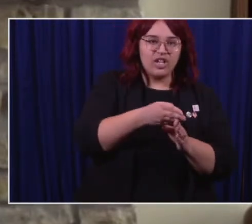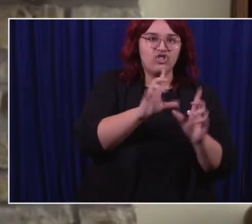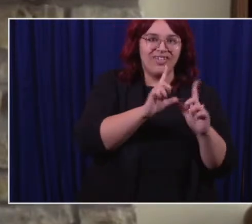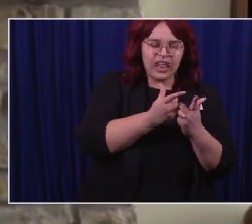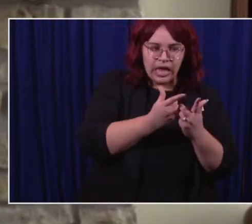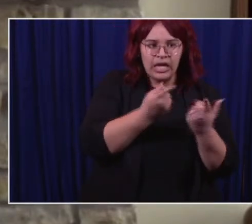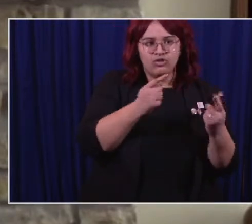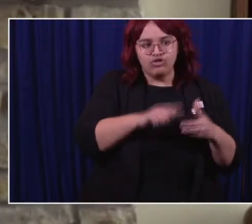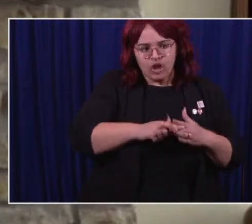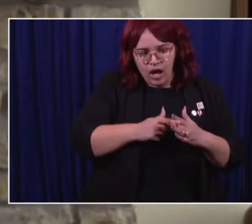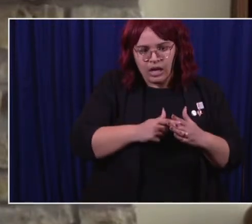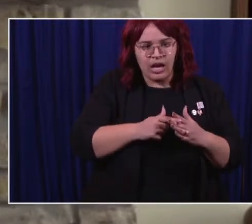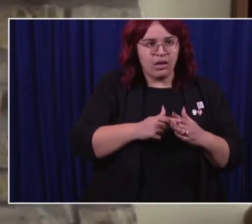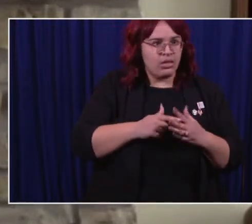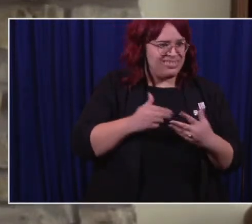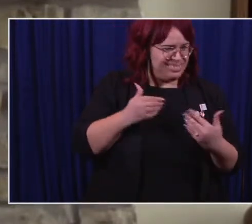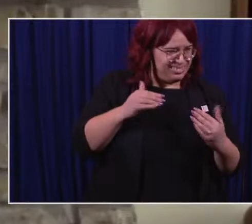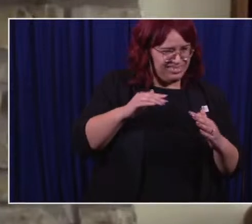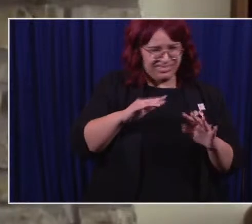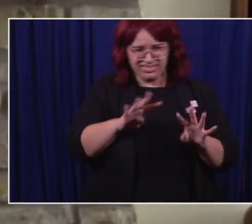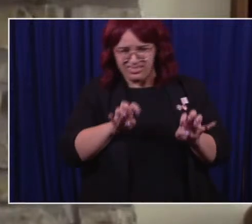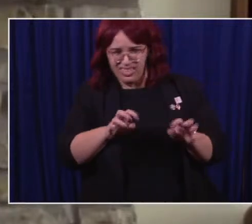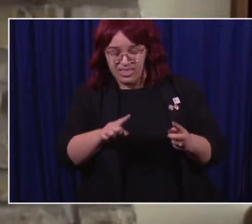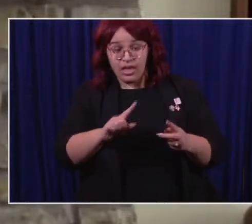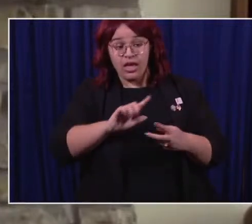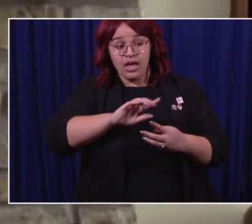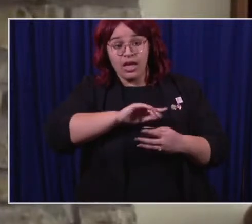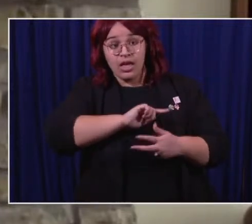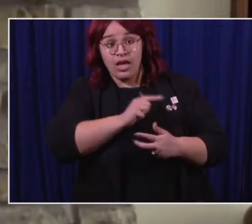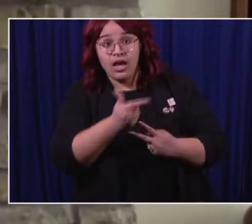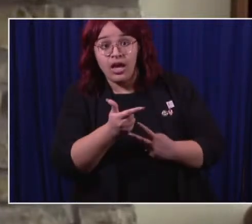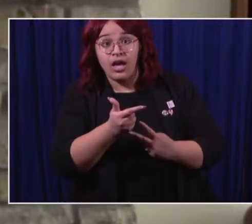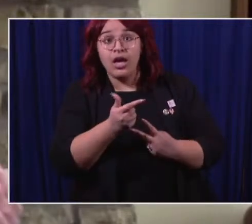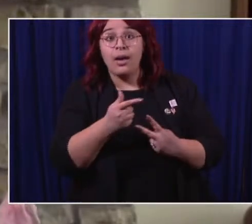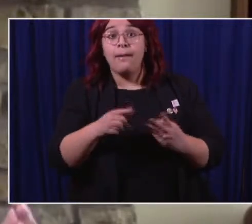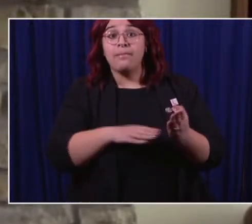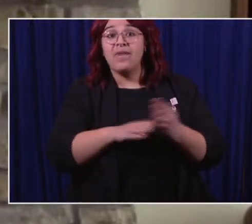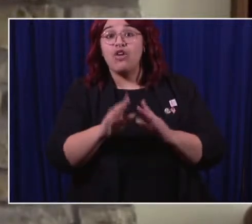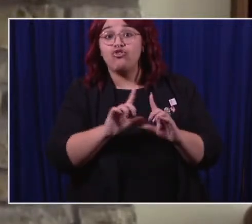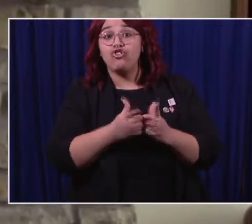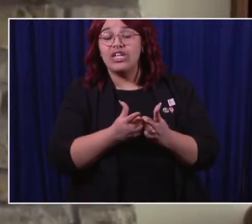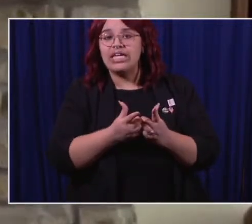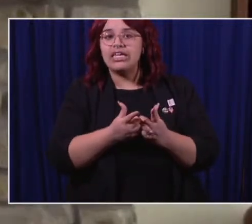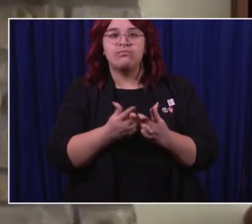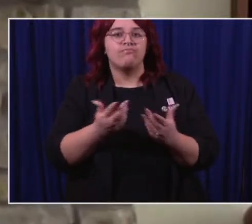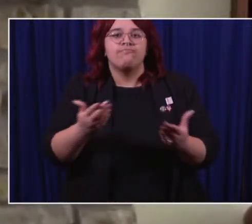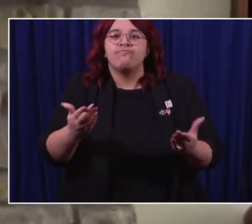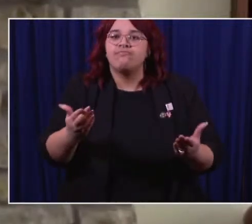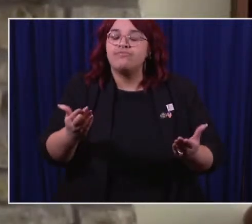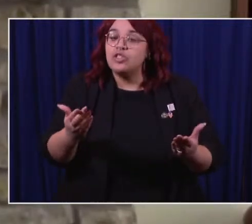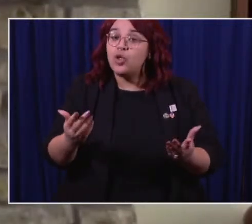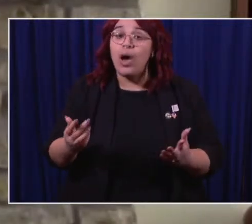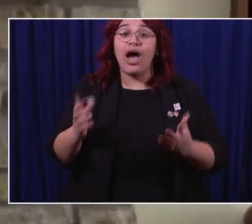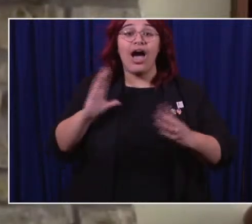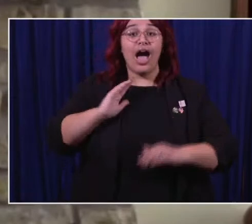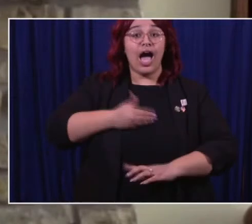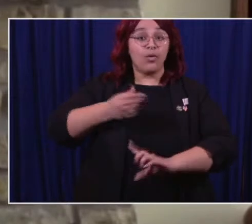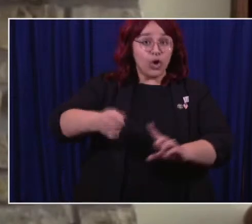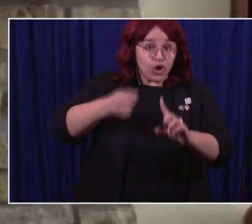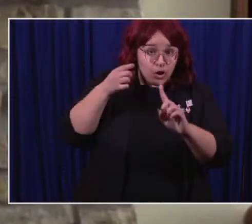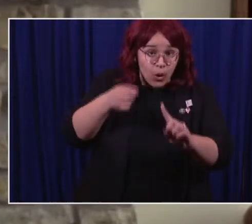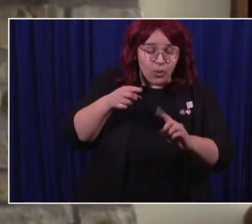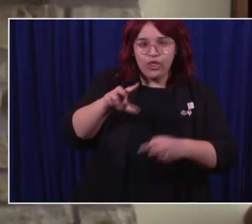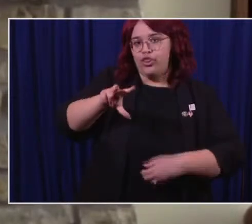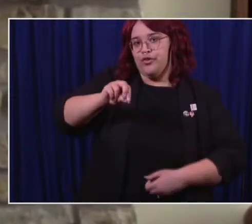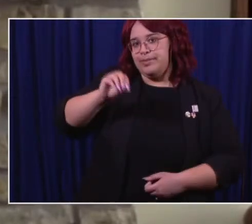in. So what we hope is that we start at 30% and we can go from there. But the